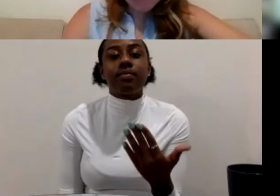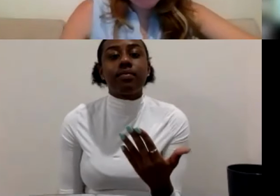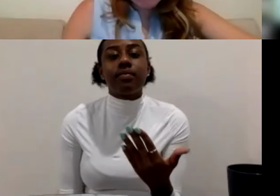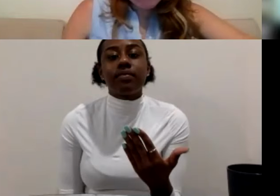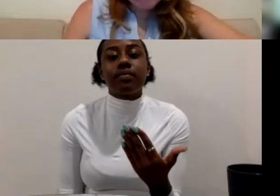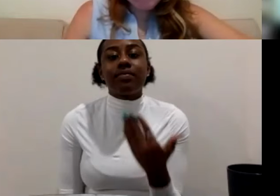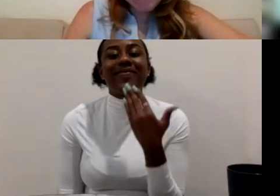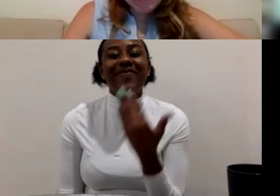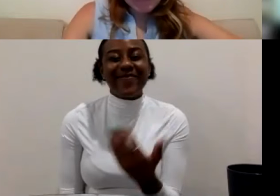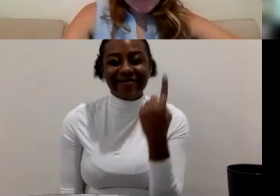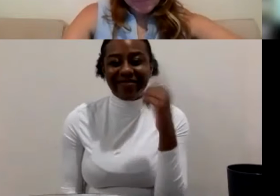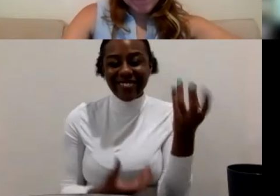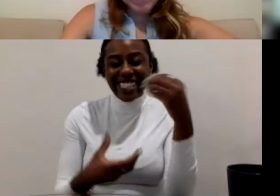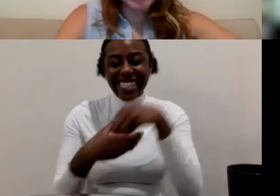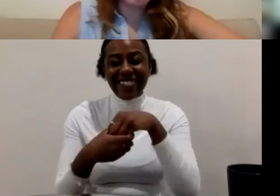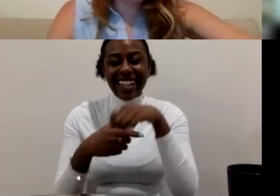participating in this scavenger hunt.